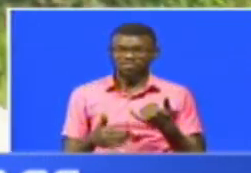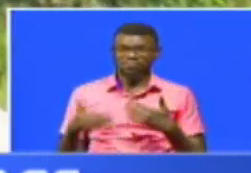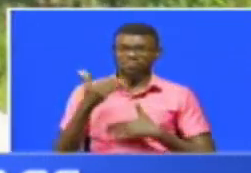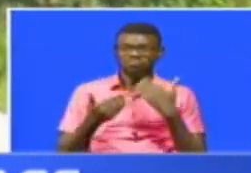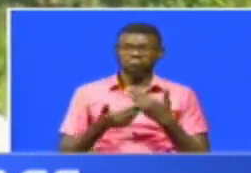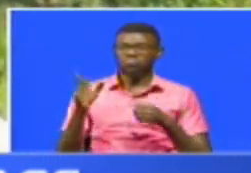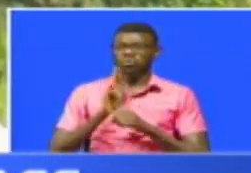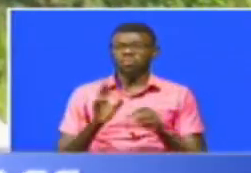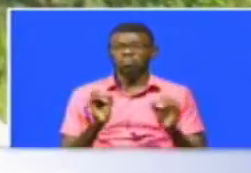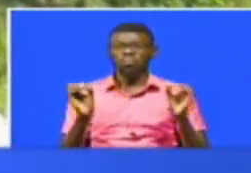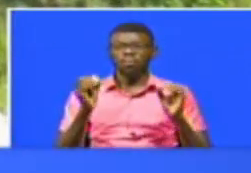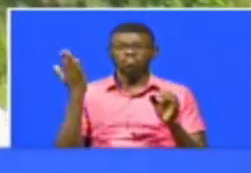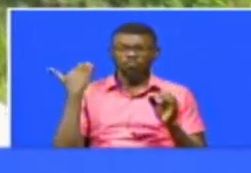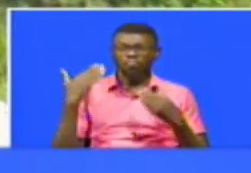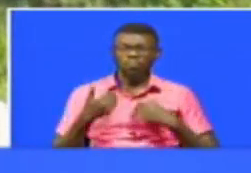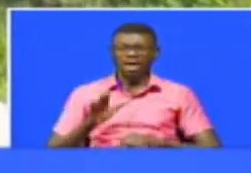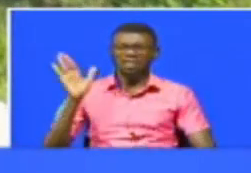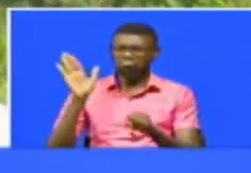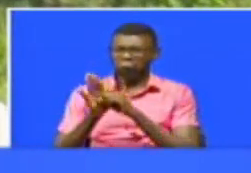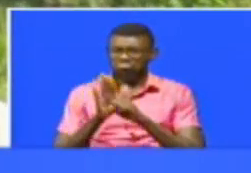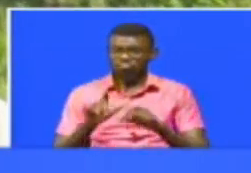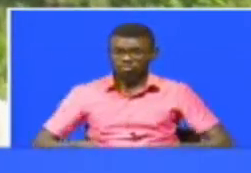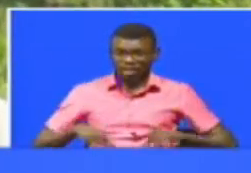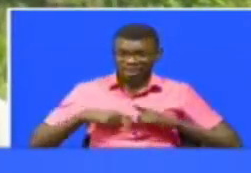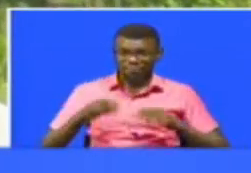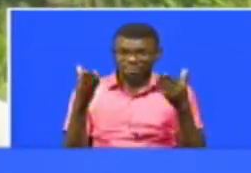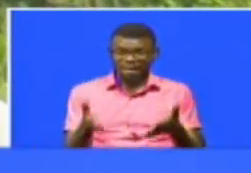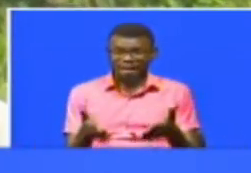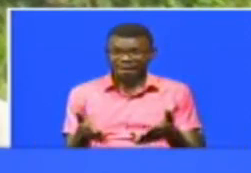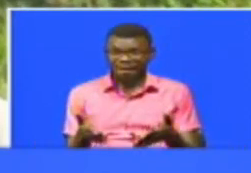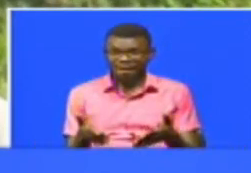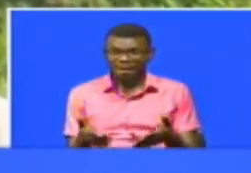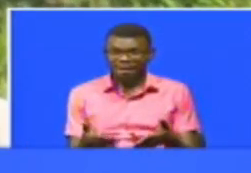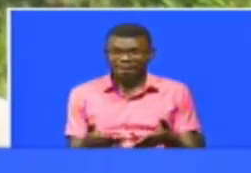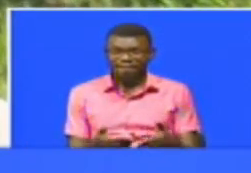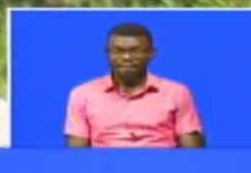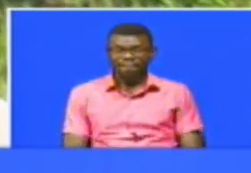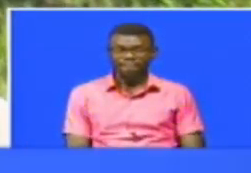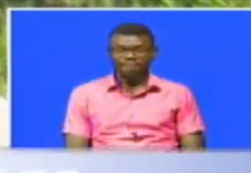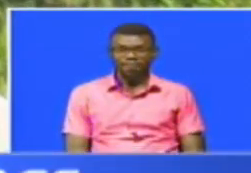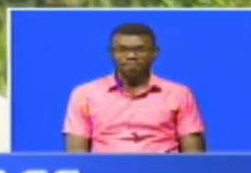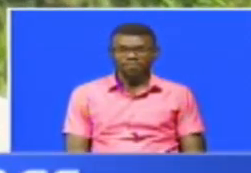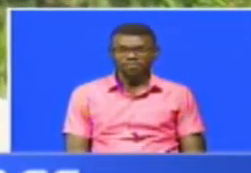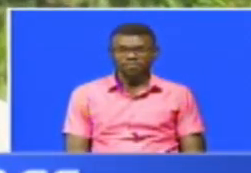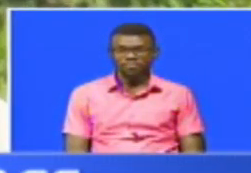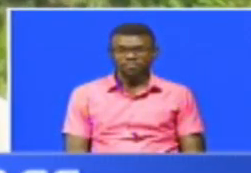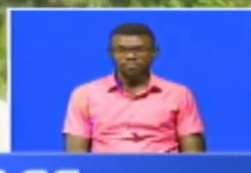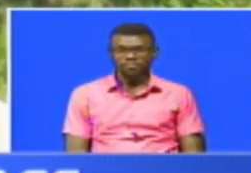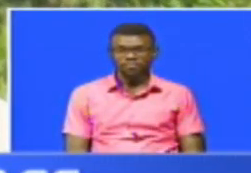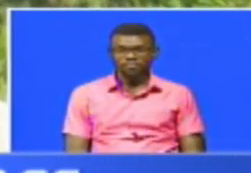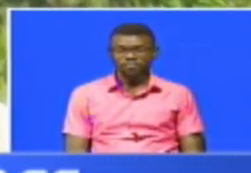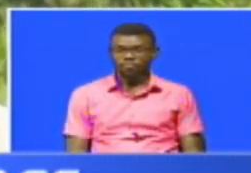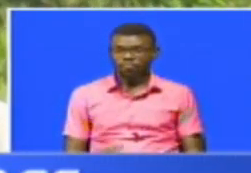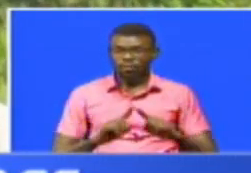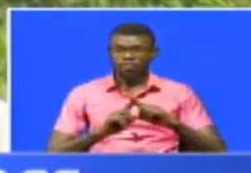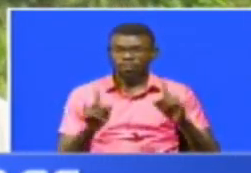Watu walikuwa kiishi watu wengi hapa mahali. Hii eneo ilikuwa na watu wengi. Shida ikaanzia lini?